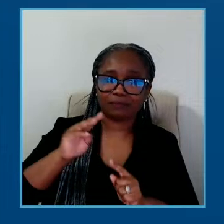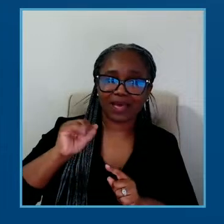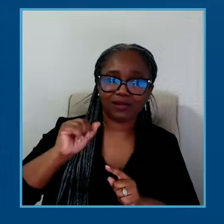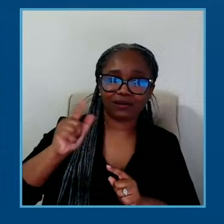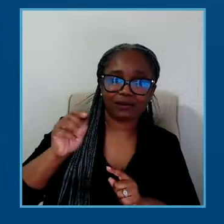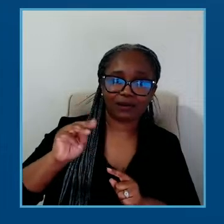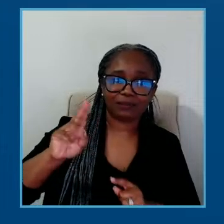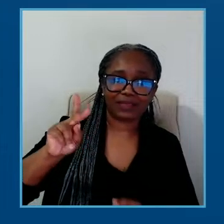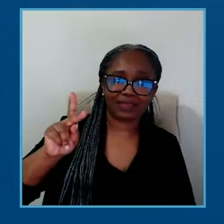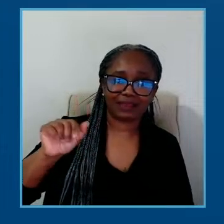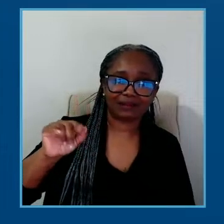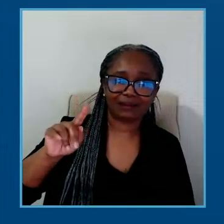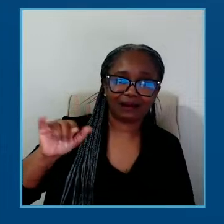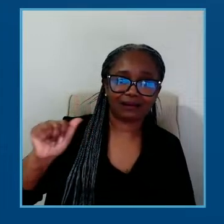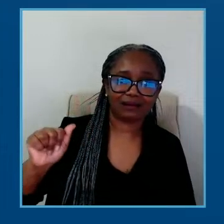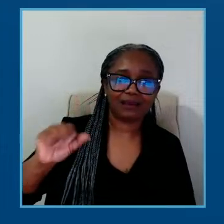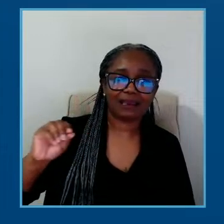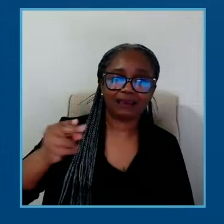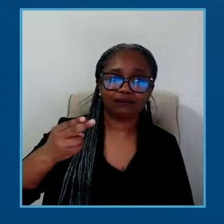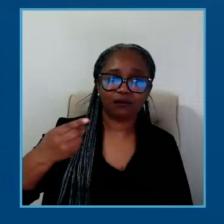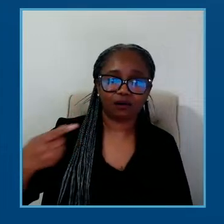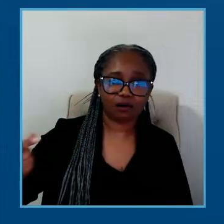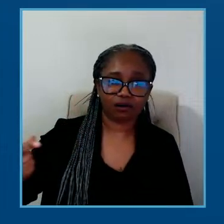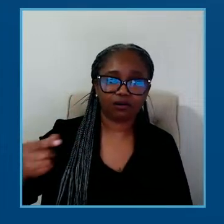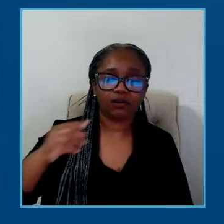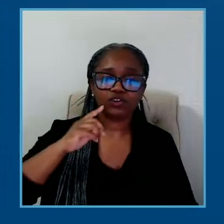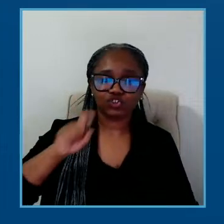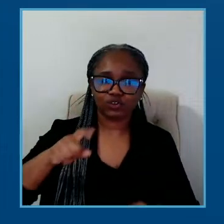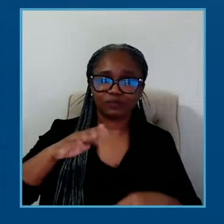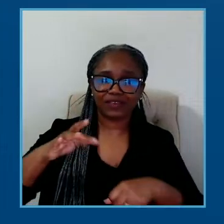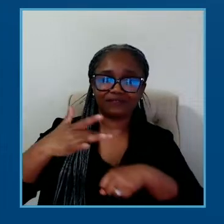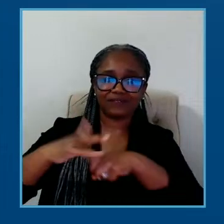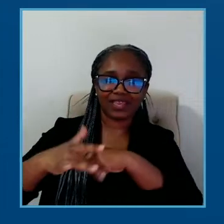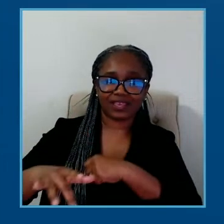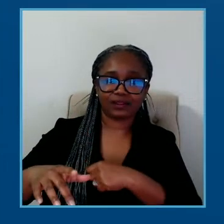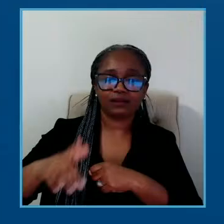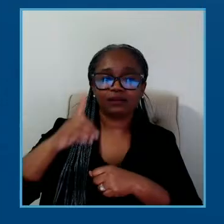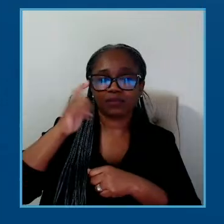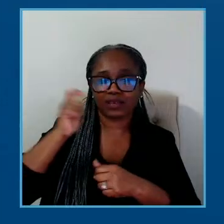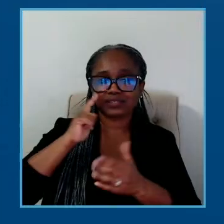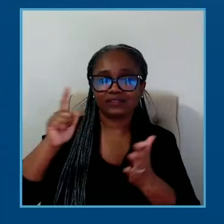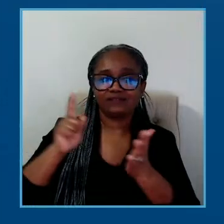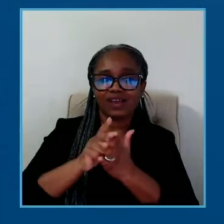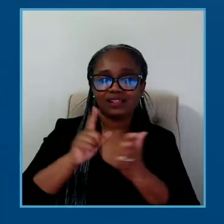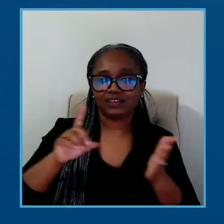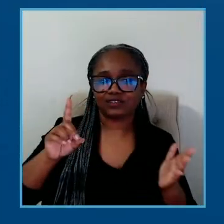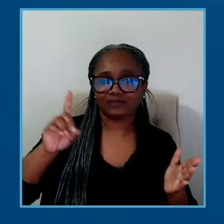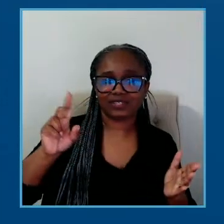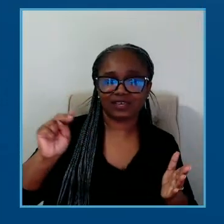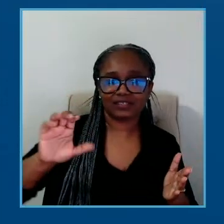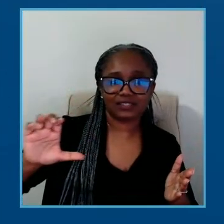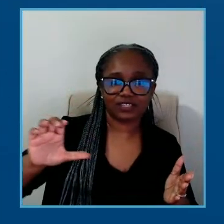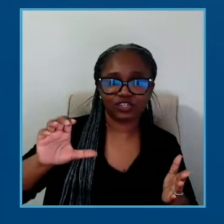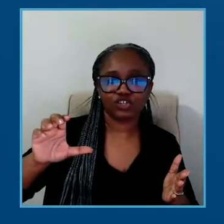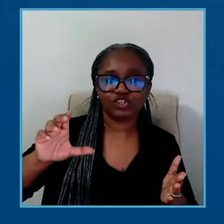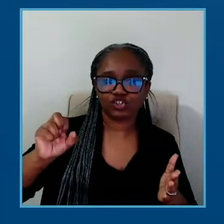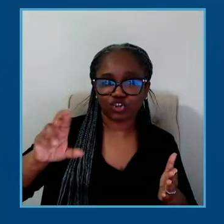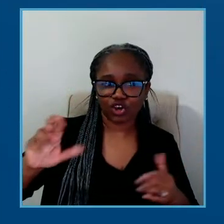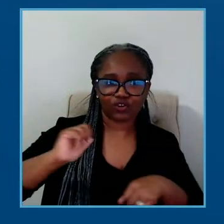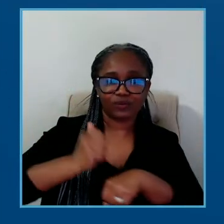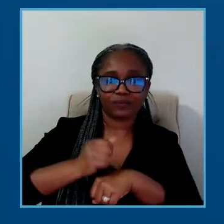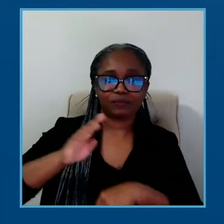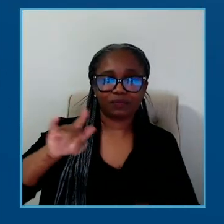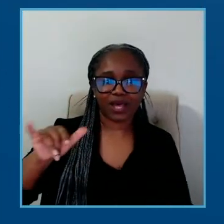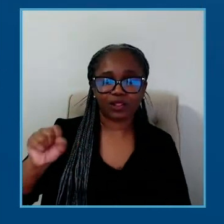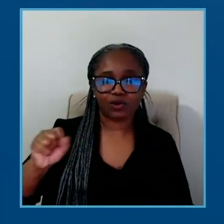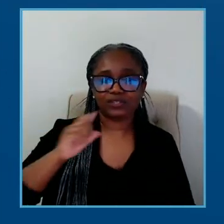and separate elections to fill the resulting vacancies, the first to elect a male vice chair and the second to elect a vice chair of any gender. Be